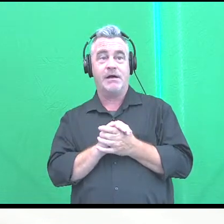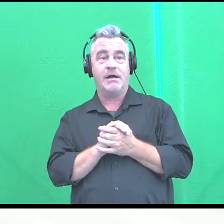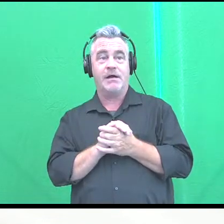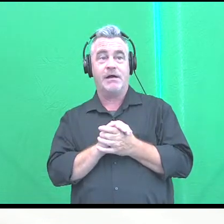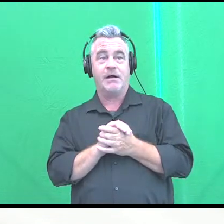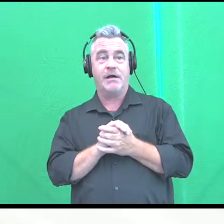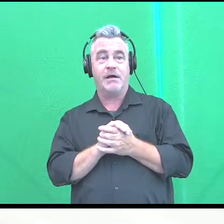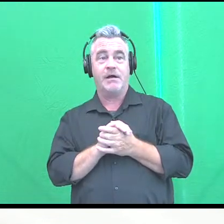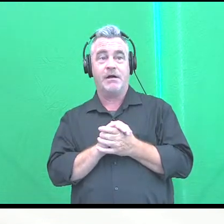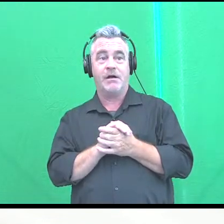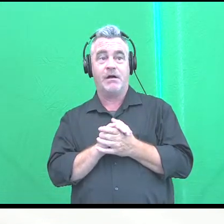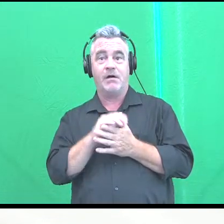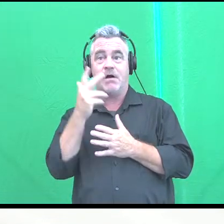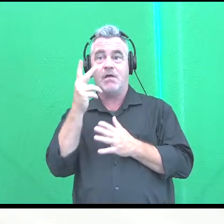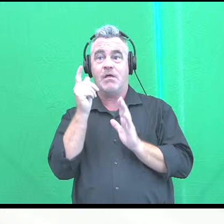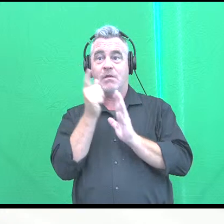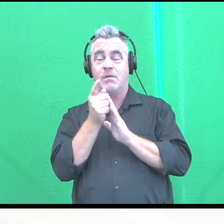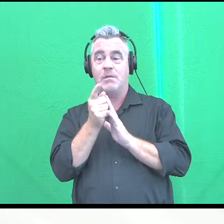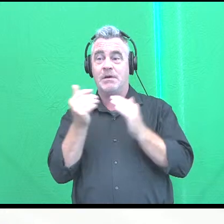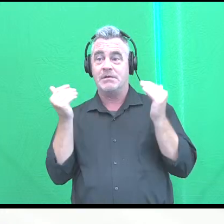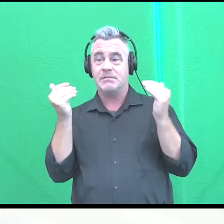You have 3 minutes. Go ahead.